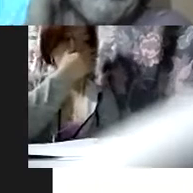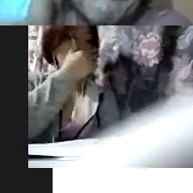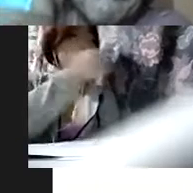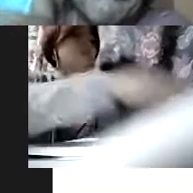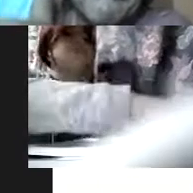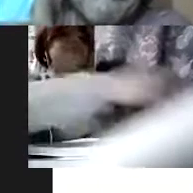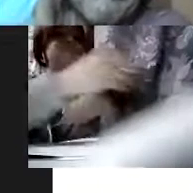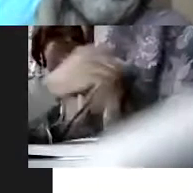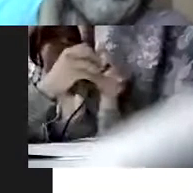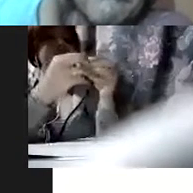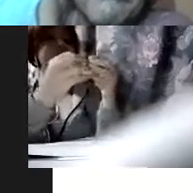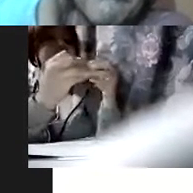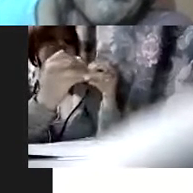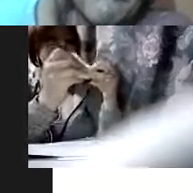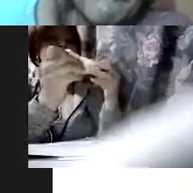Who's your partner?